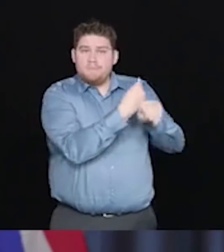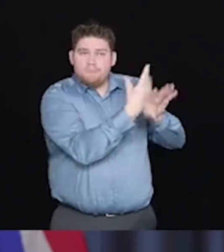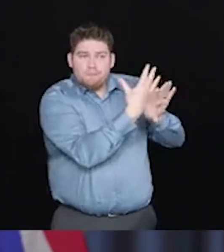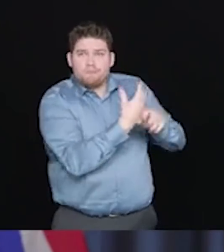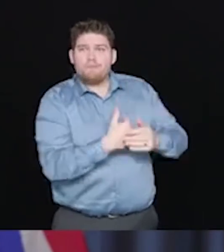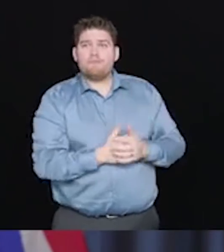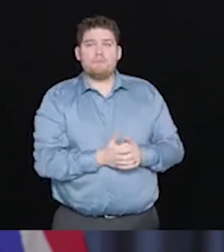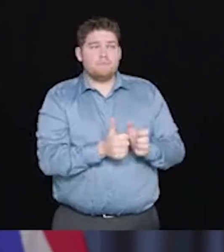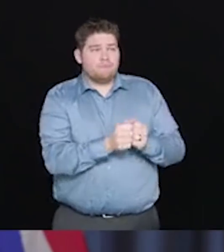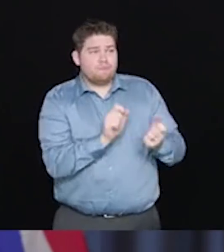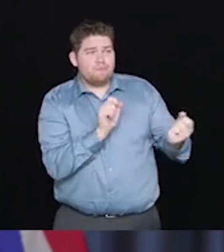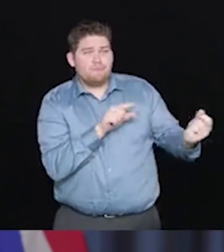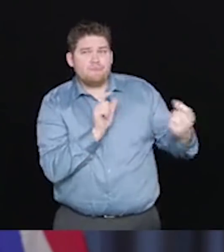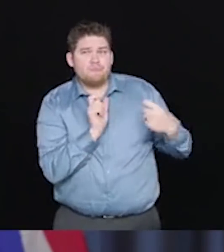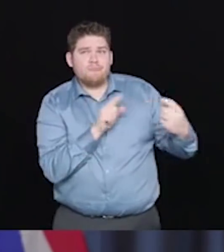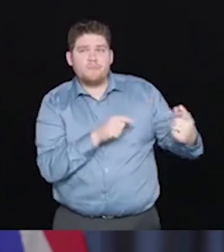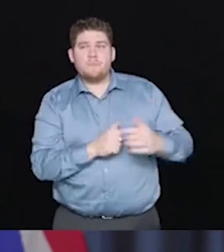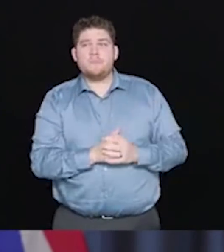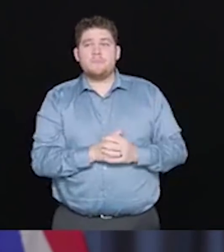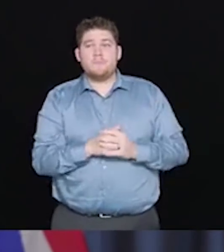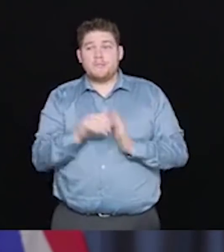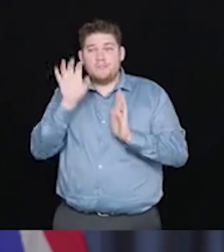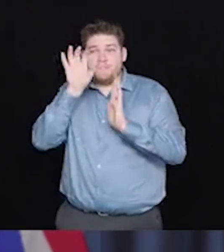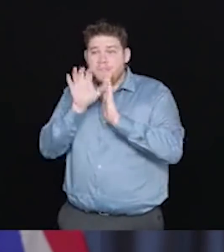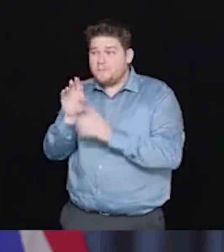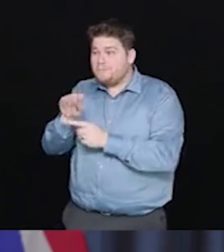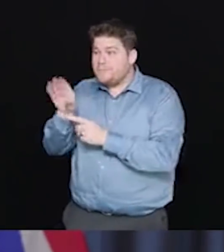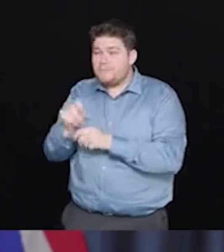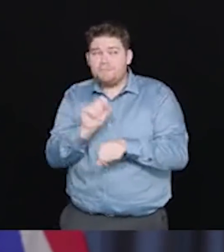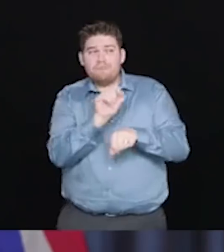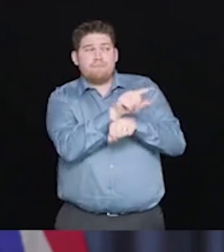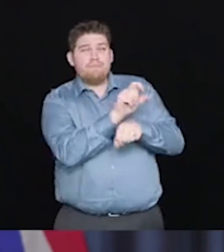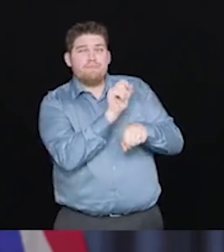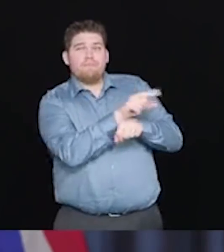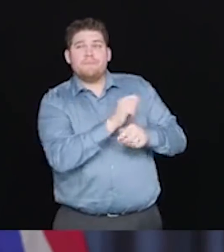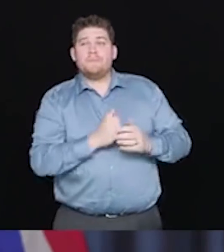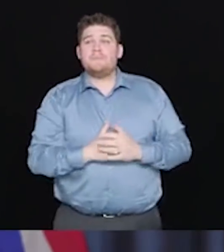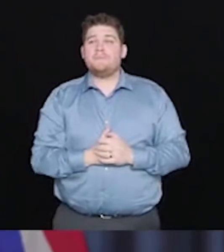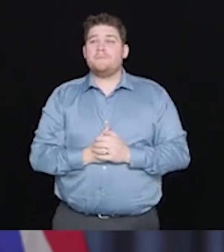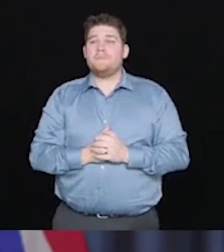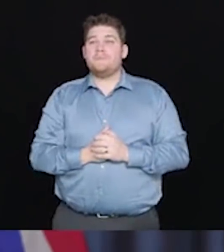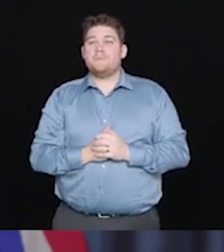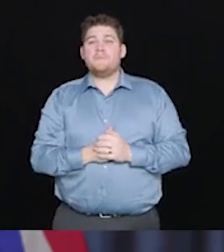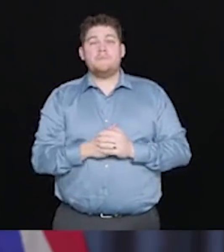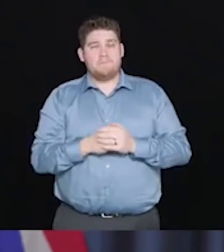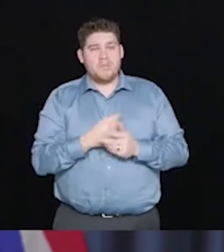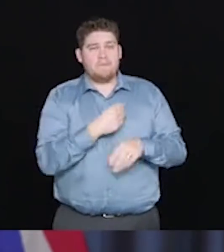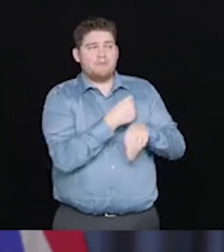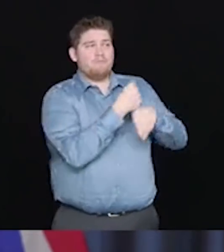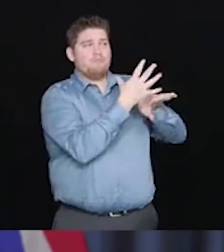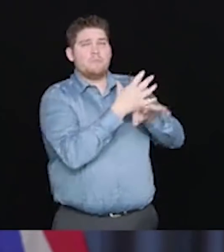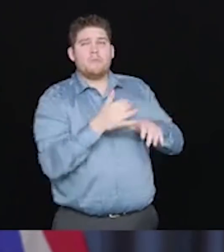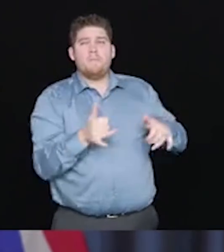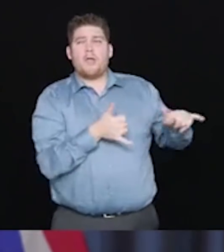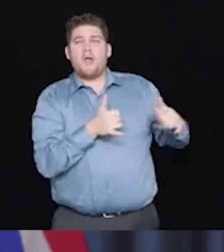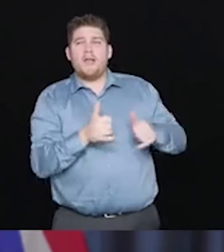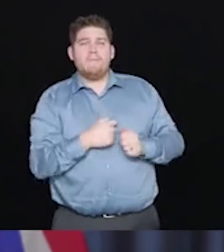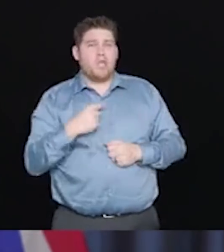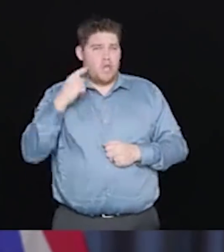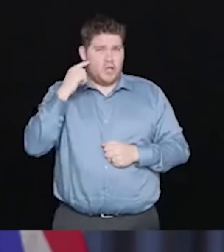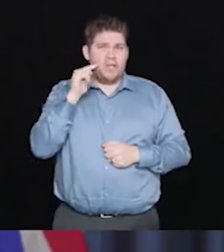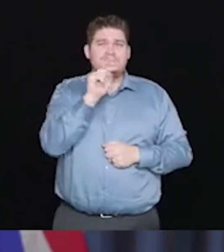have celebrations together virtually, and there's lots of those that have been examples lately of people having birthdays where